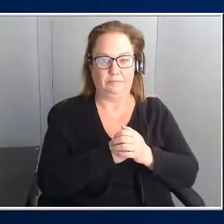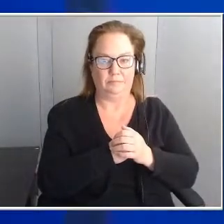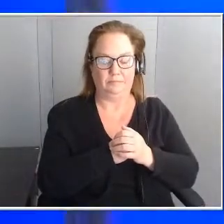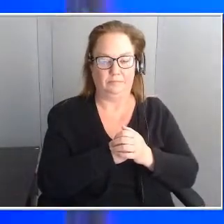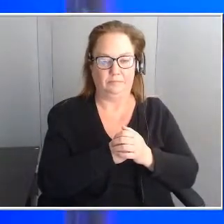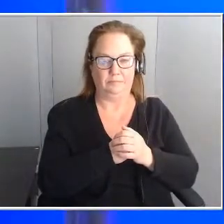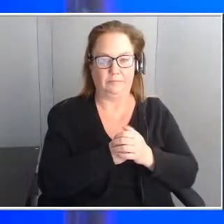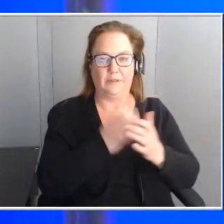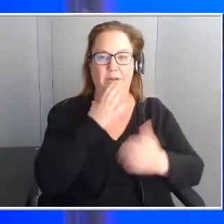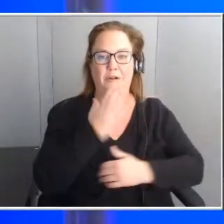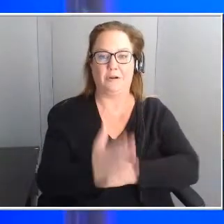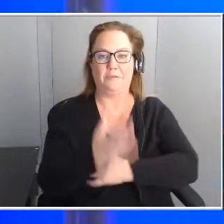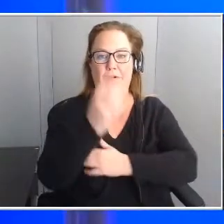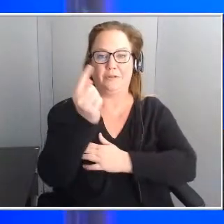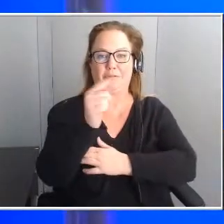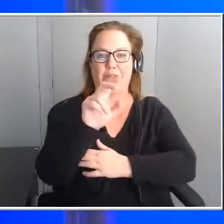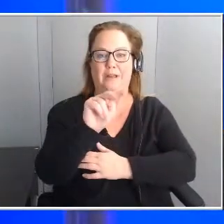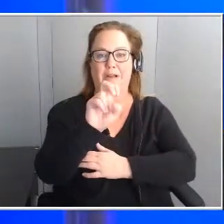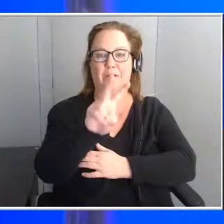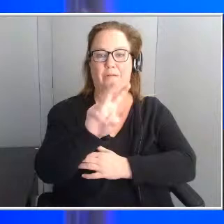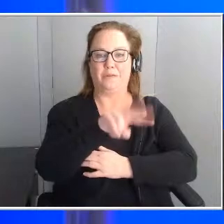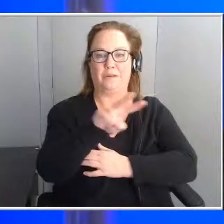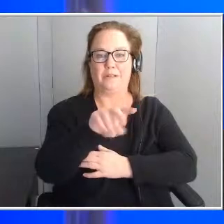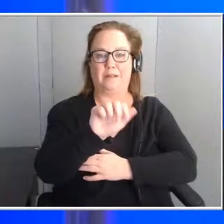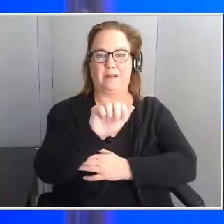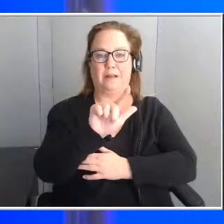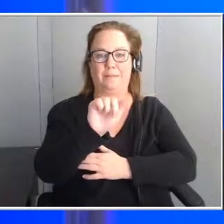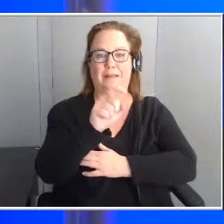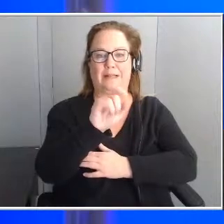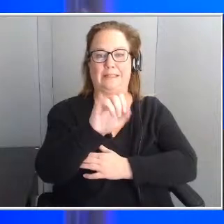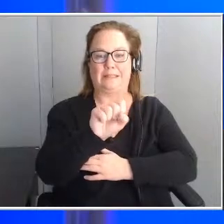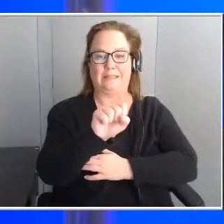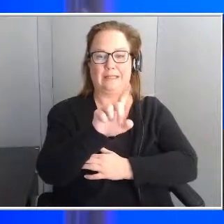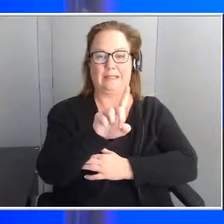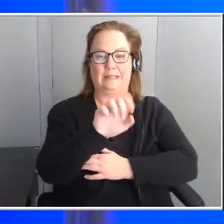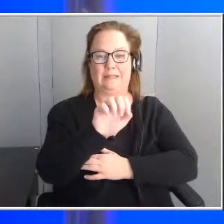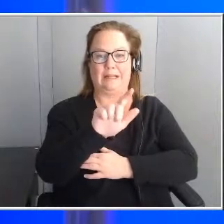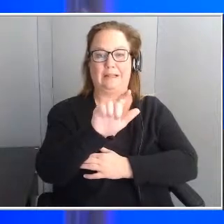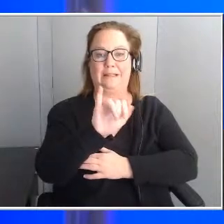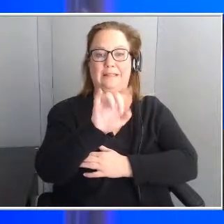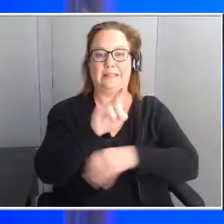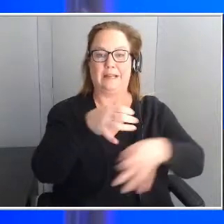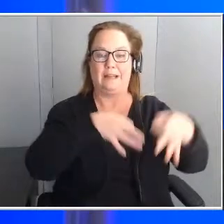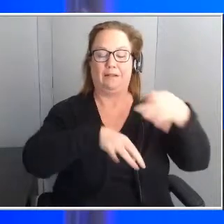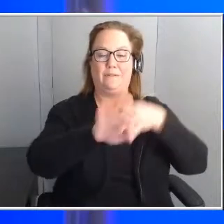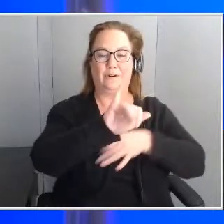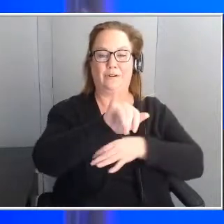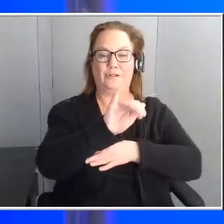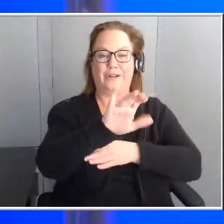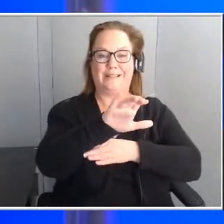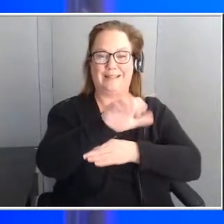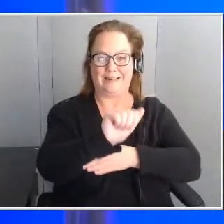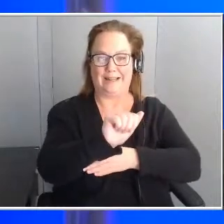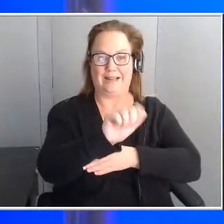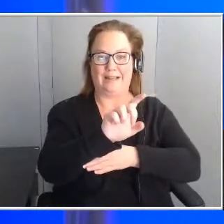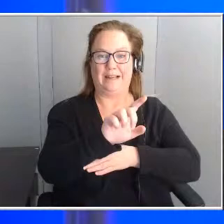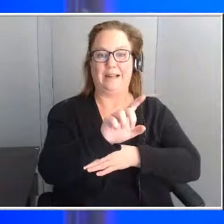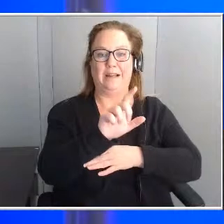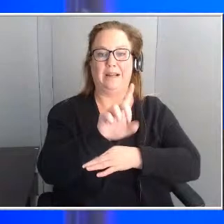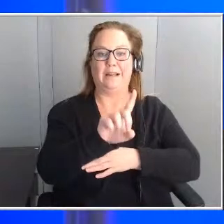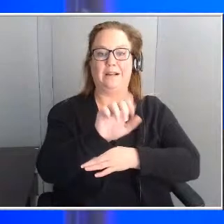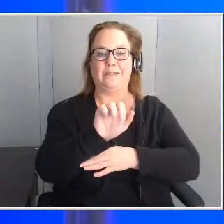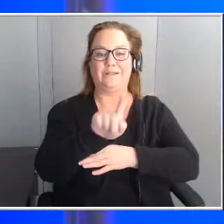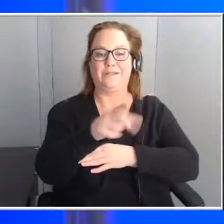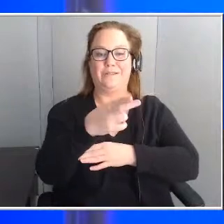Good morning. It's Tuesday, November 22nd. I'm Alexis Del Cid in for Jessica Lovell. Welcome to the Morning Medical Update. And we are live in the Dolph C. Simons